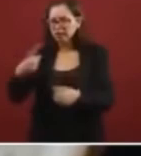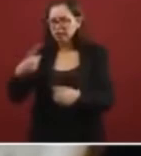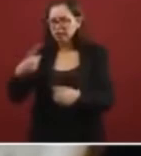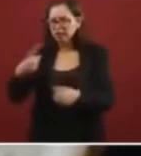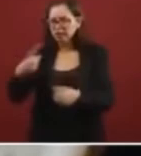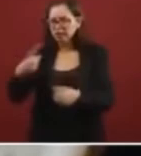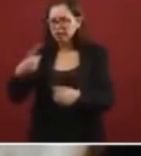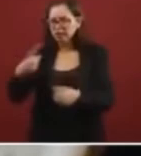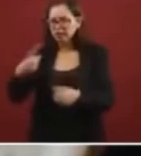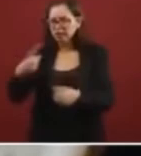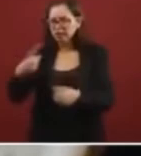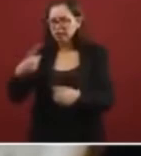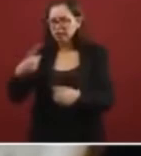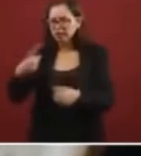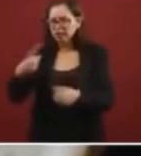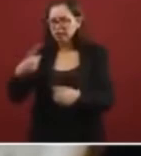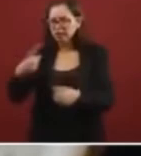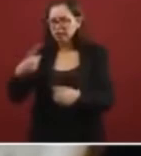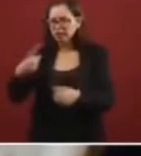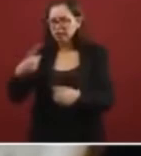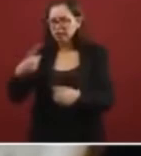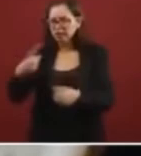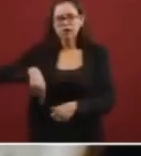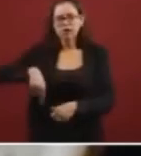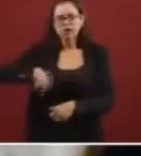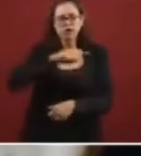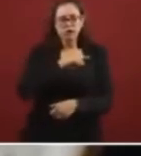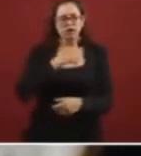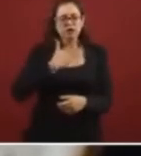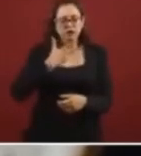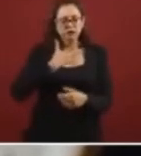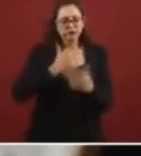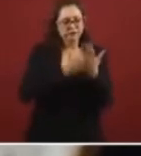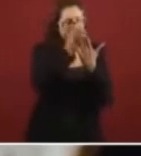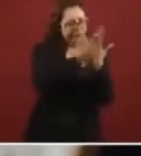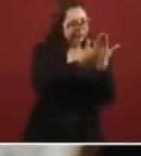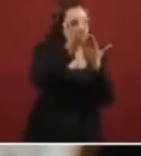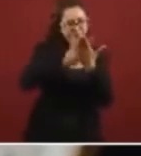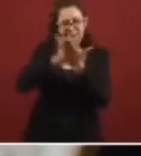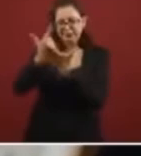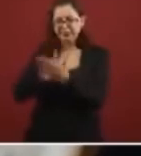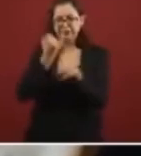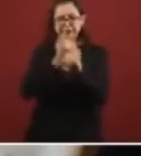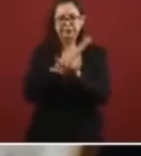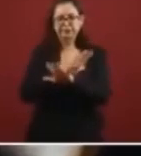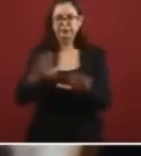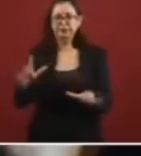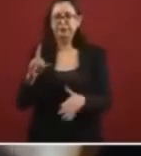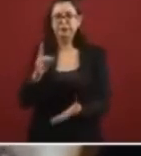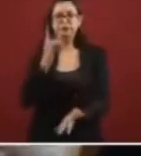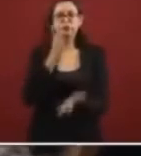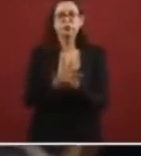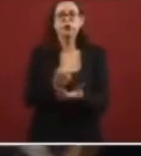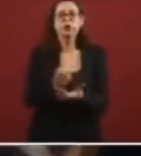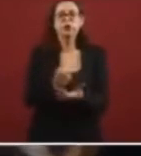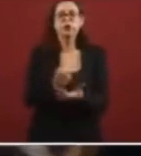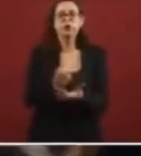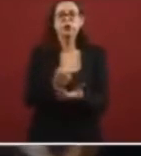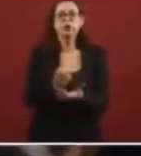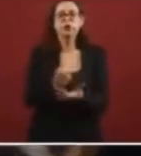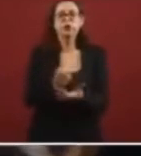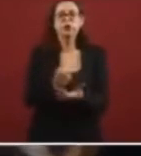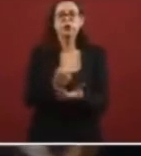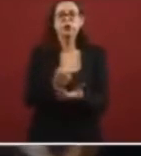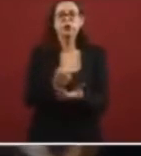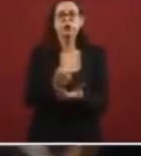laboratories, but we've done a study and we found that de datos de su administración, y solo sabemos de algunos pocos laboratorios. That